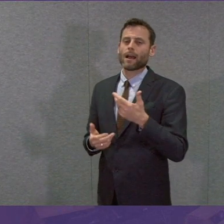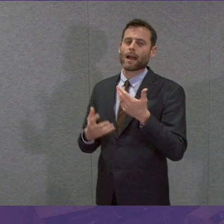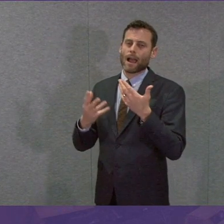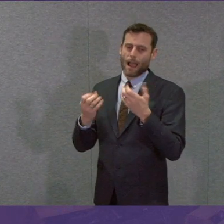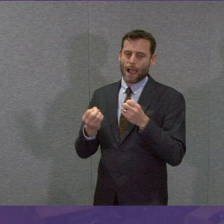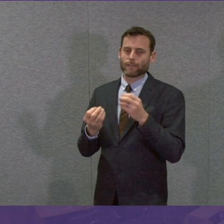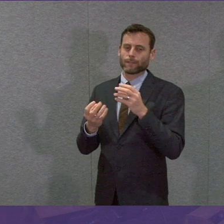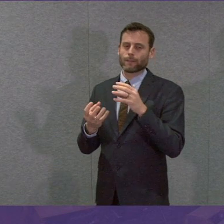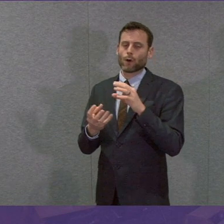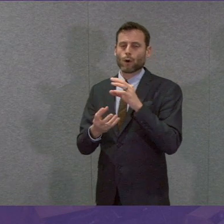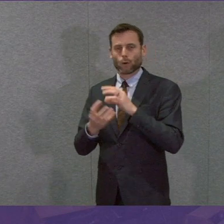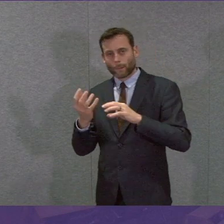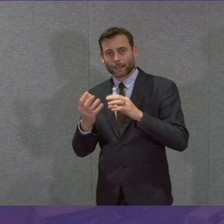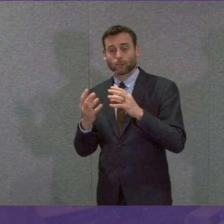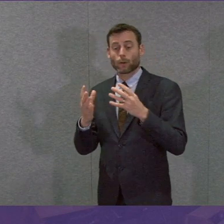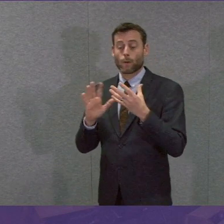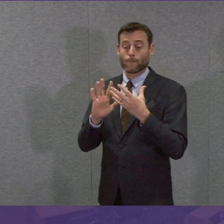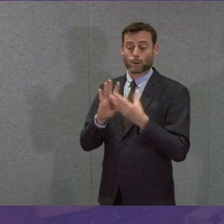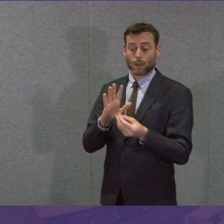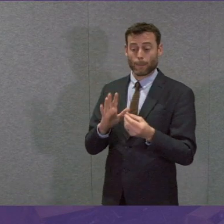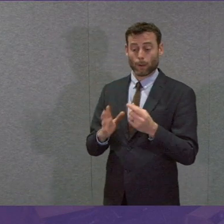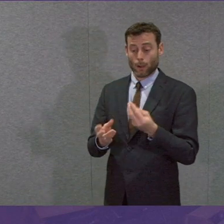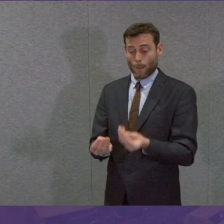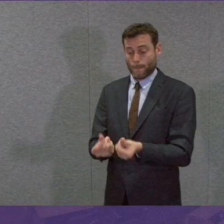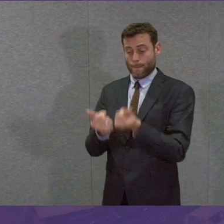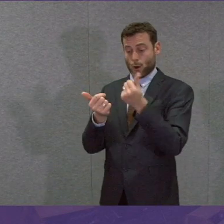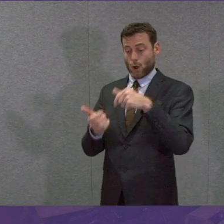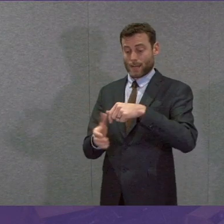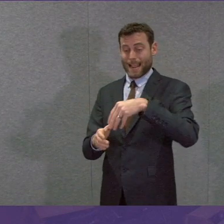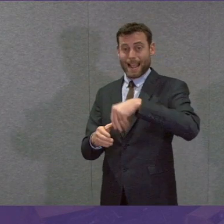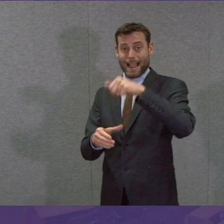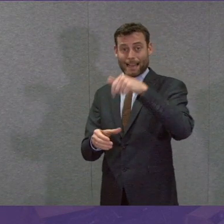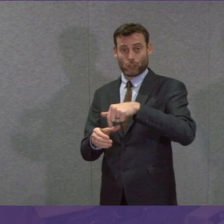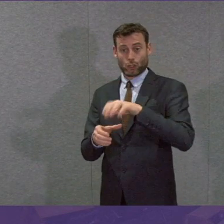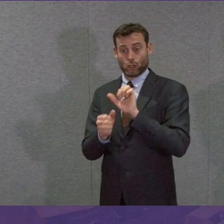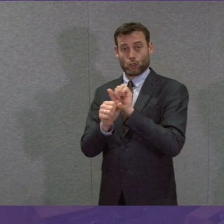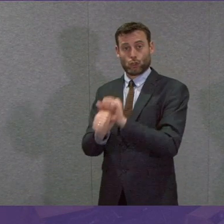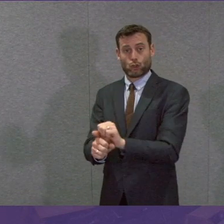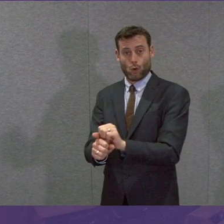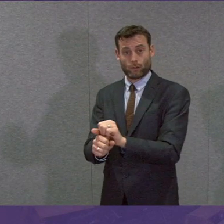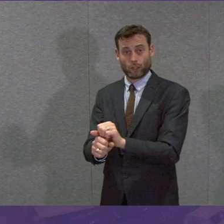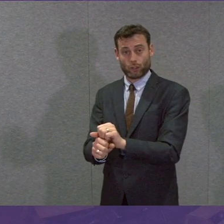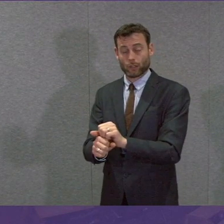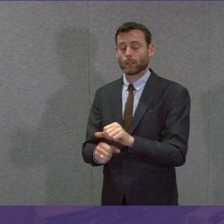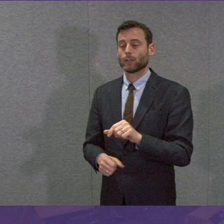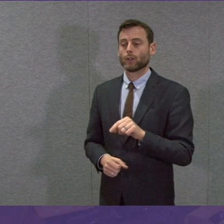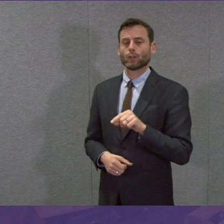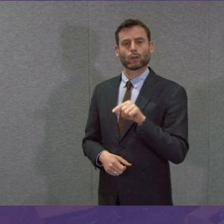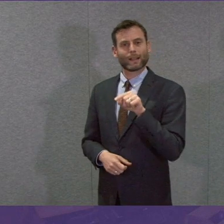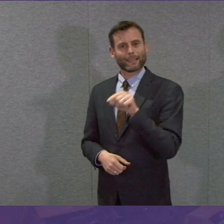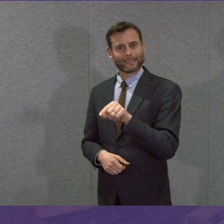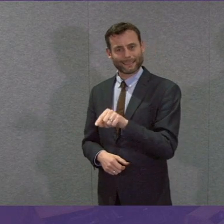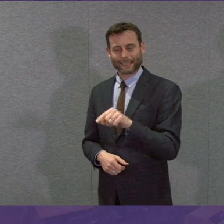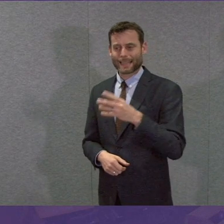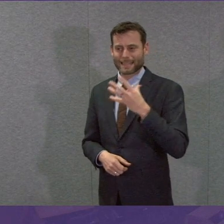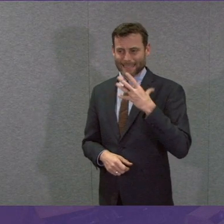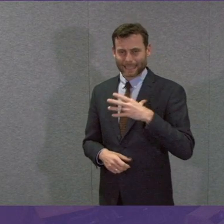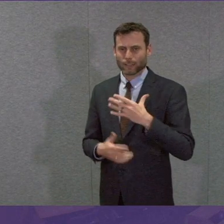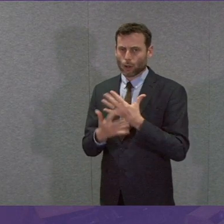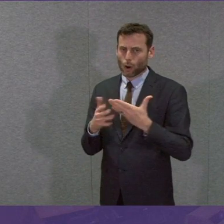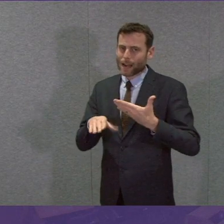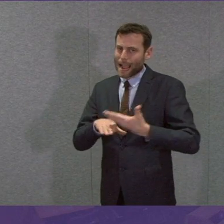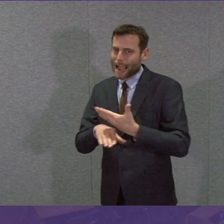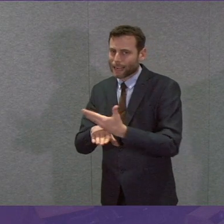and local authorities, for example, in the storage of ashes, which would require quite a lot of action in terms of tracing families, which could not